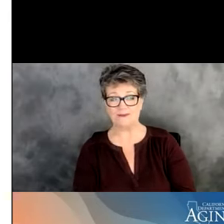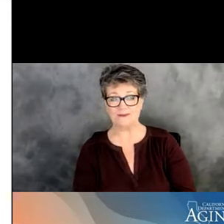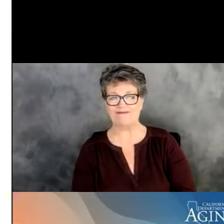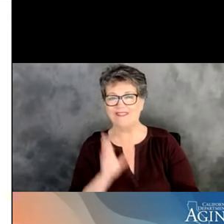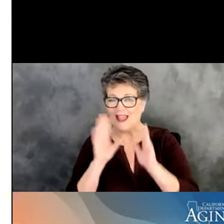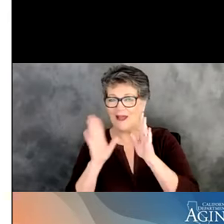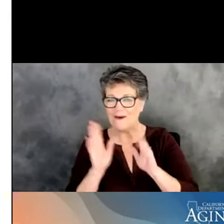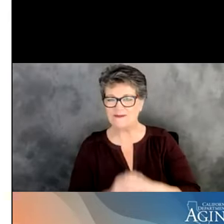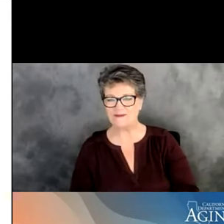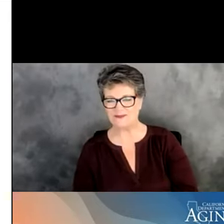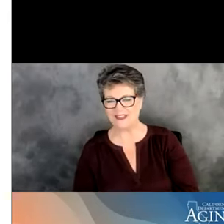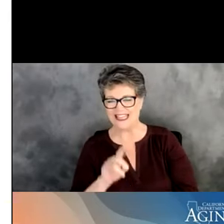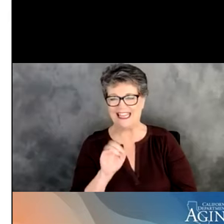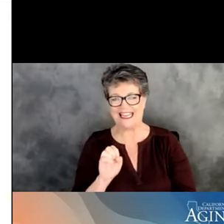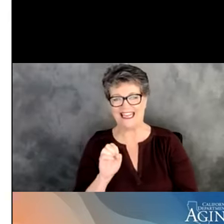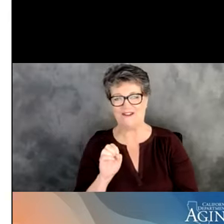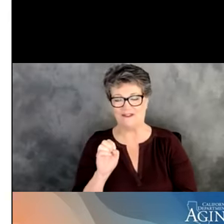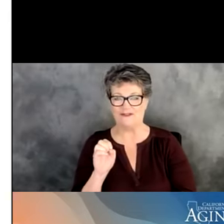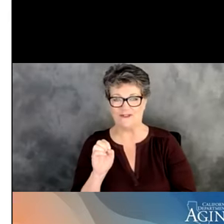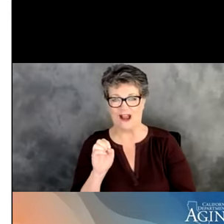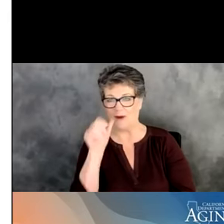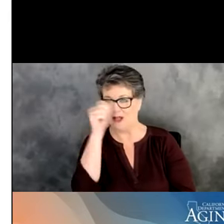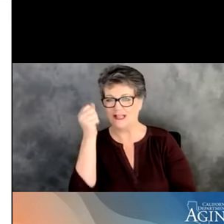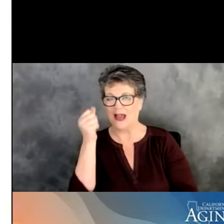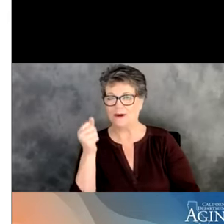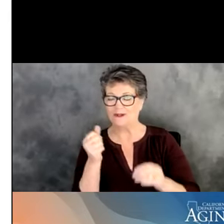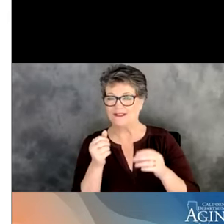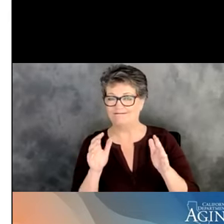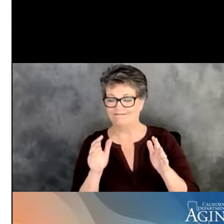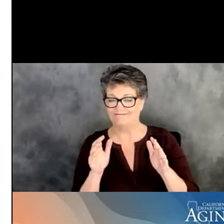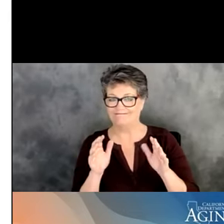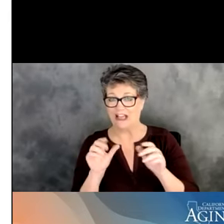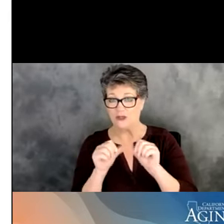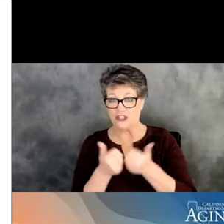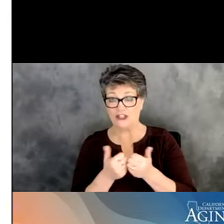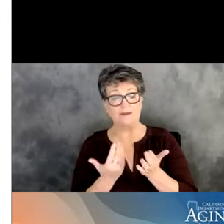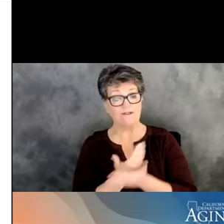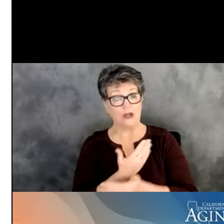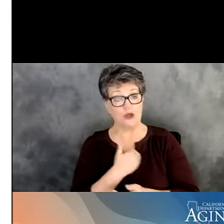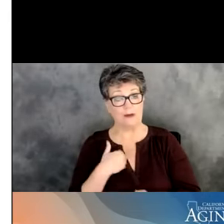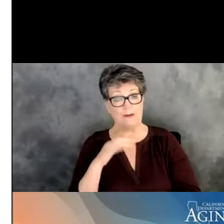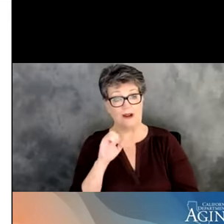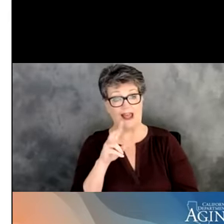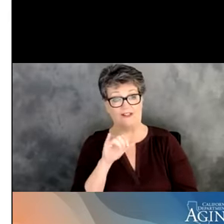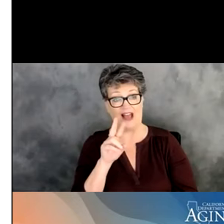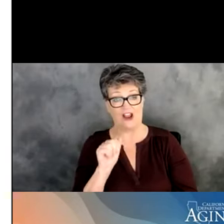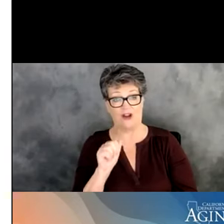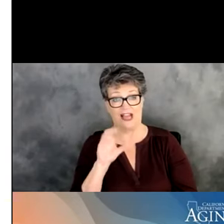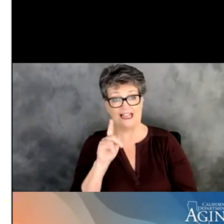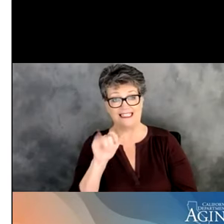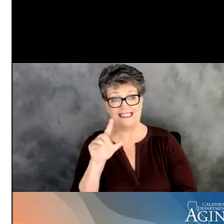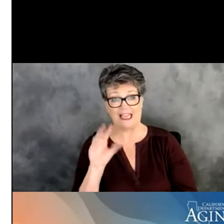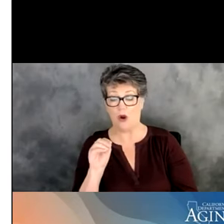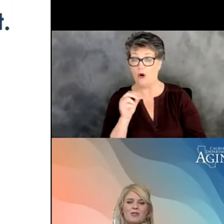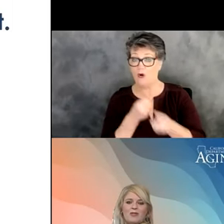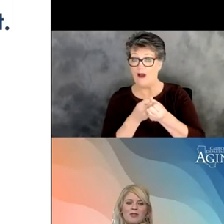Hi there, Edie Yao from Alzheimer's Association. And here we have a new member, Elvira Castillo. Elvira,